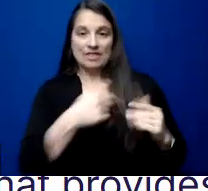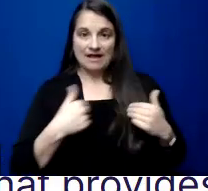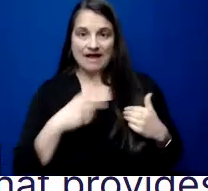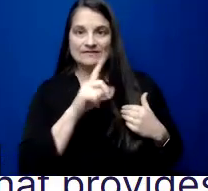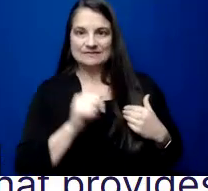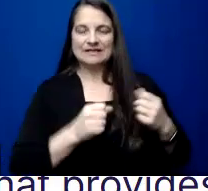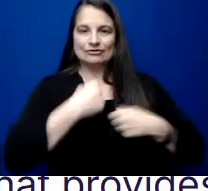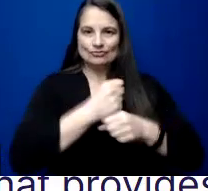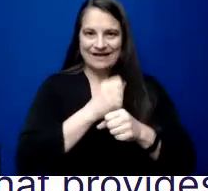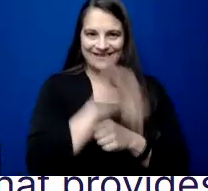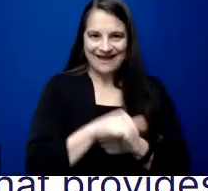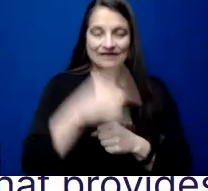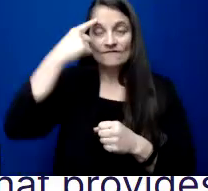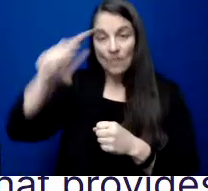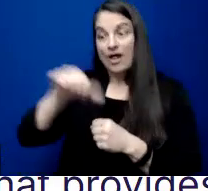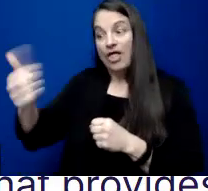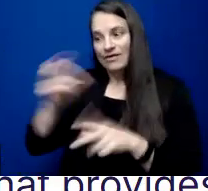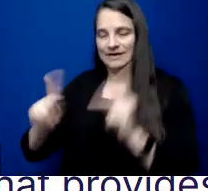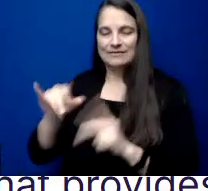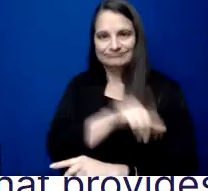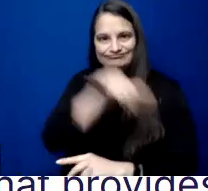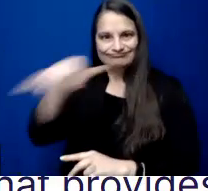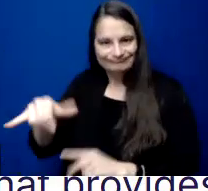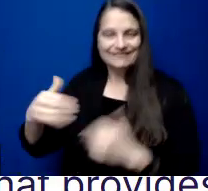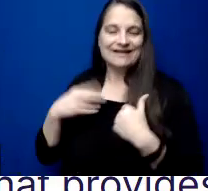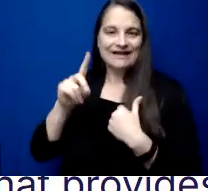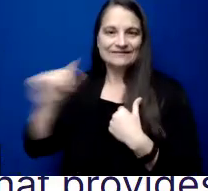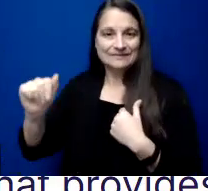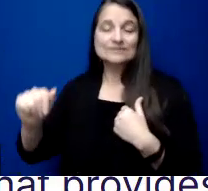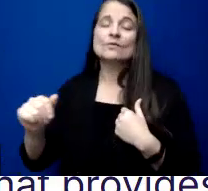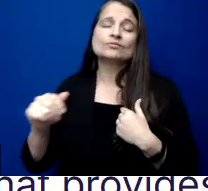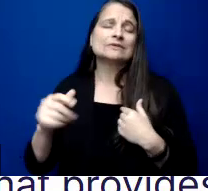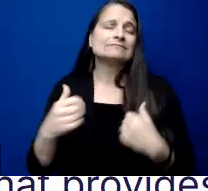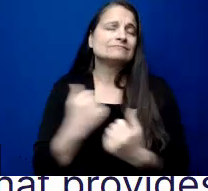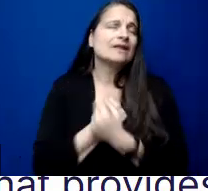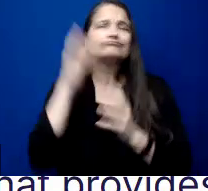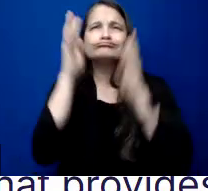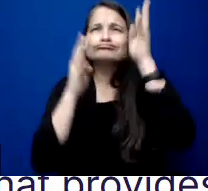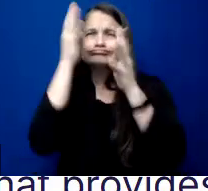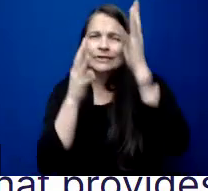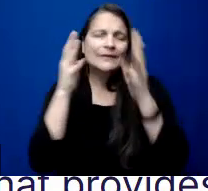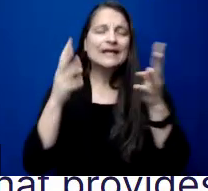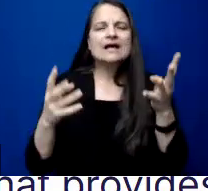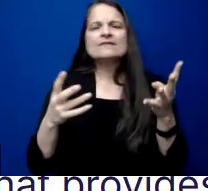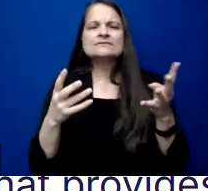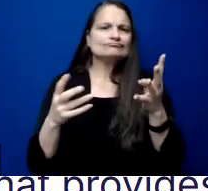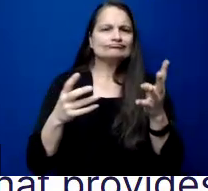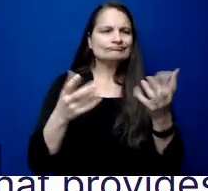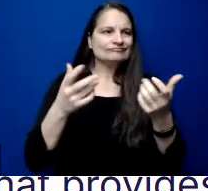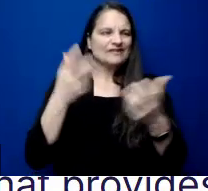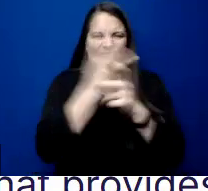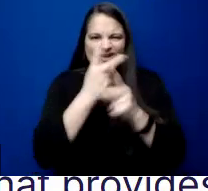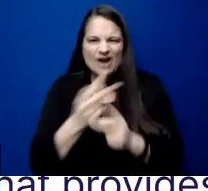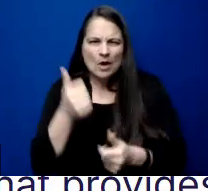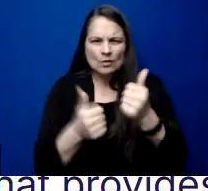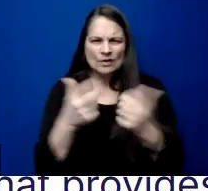members. So we have a lot of lived experience on our team, and we love to be creative and help folks figure out what combination of AT can work best for them